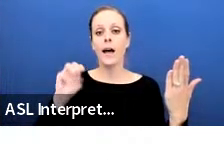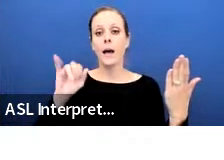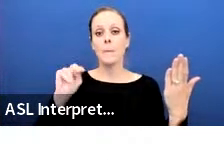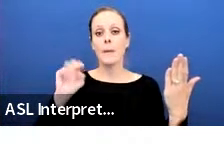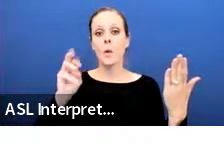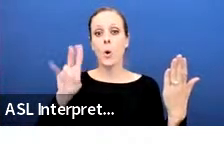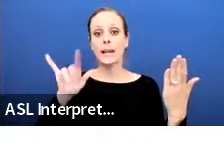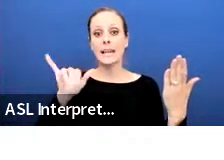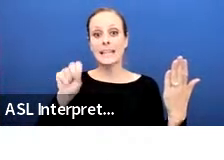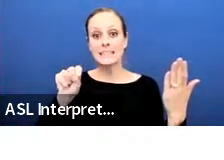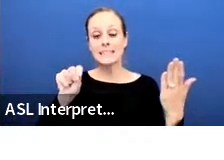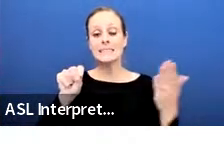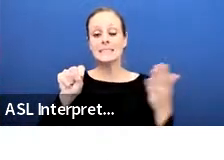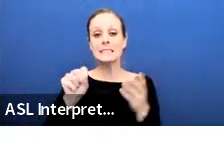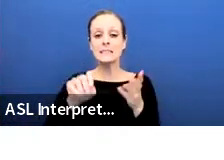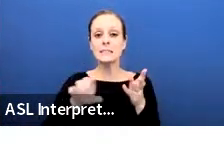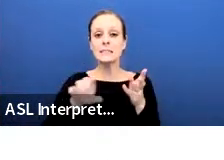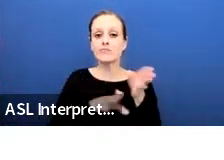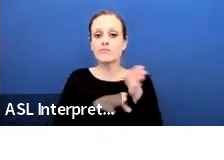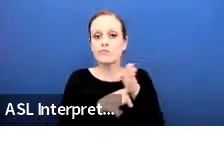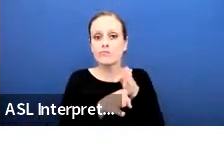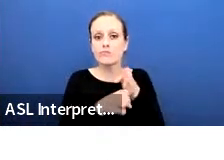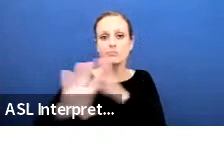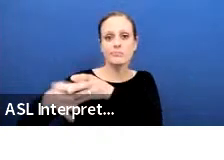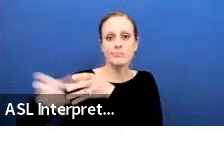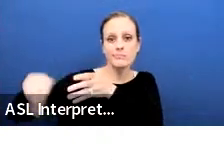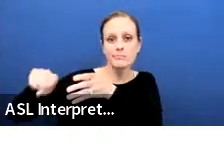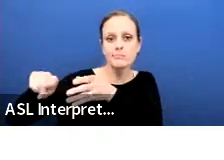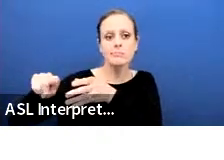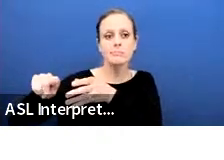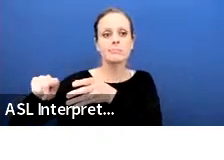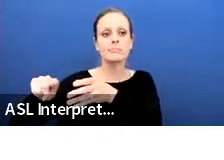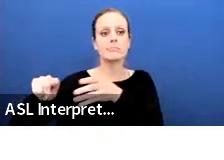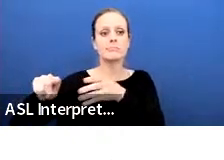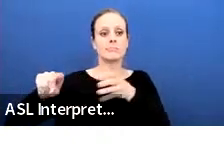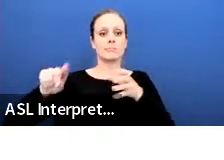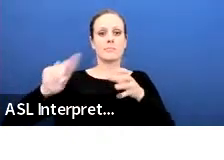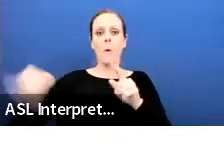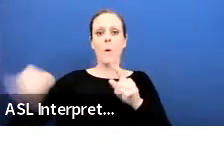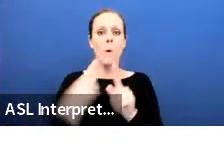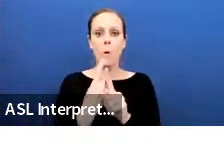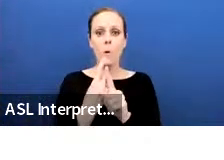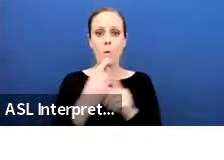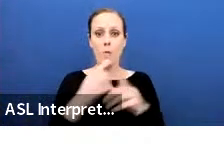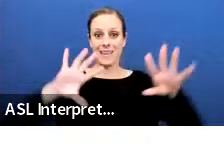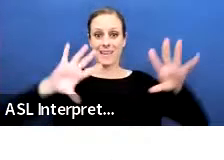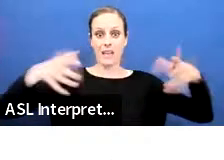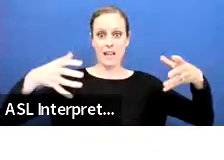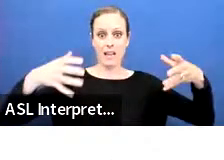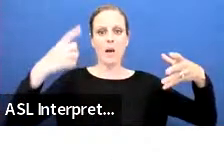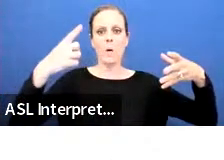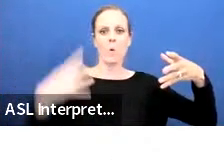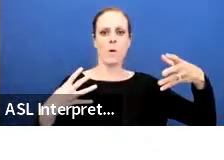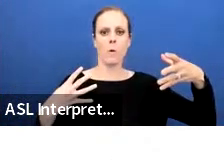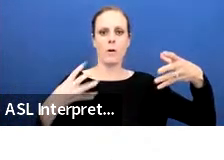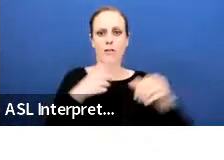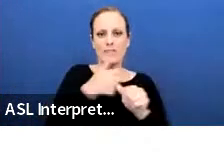particular case only make up a quarter of each one of the districts,